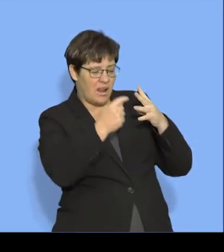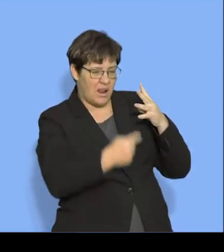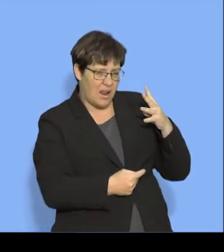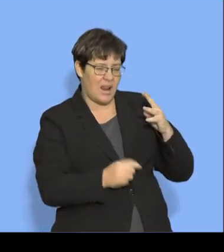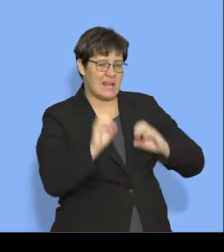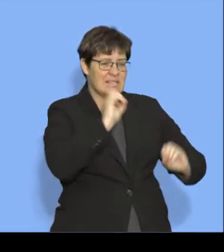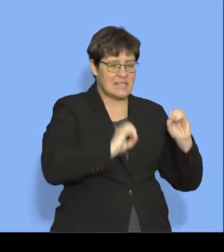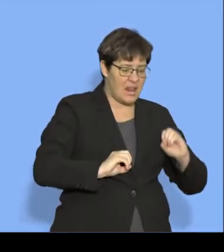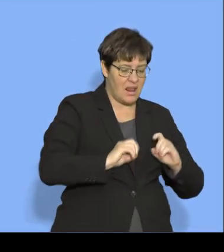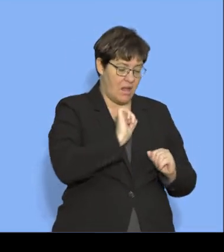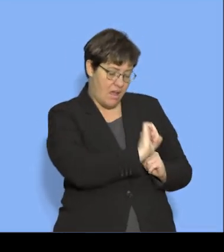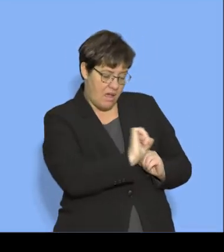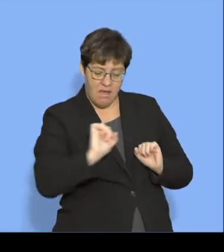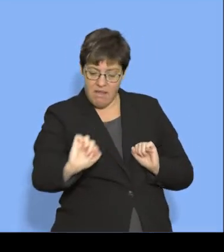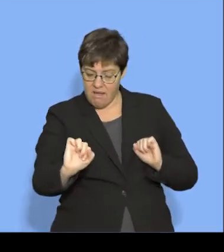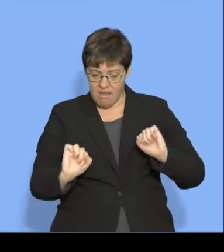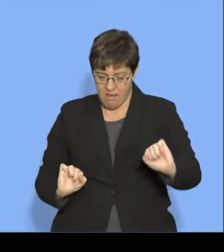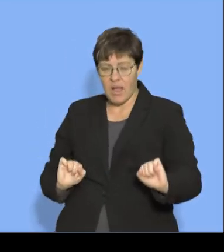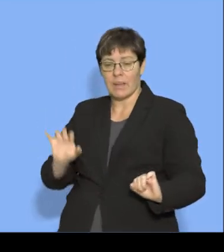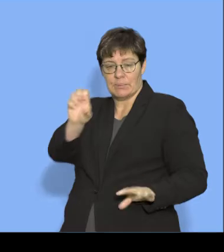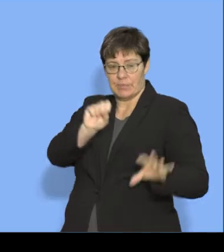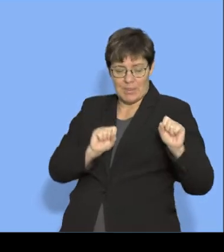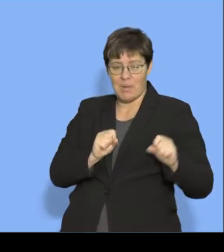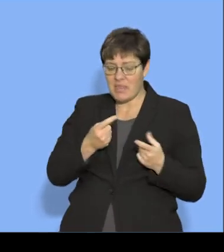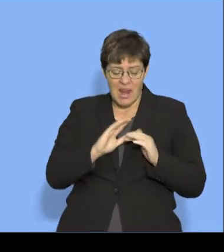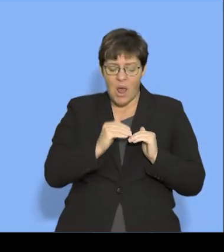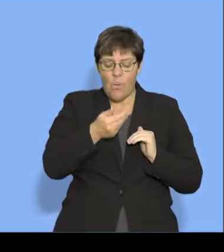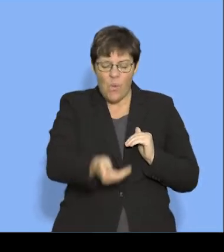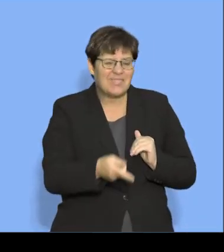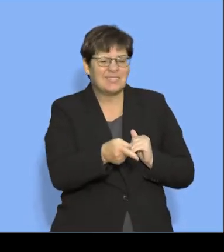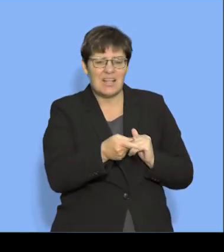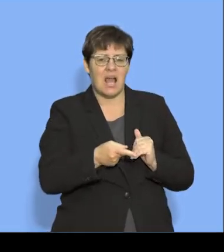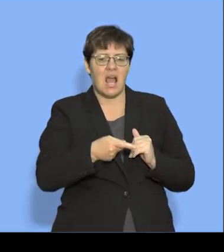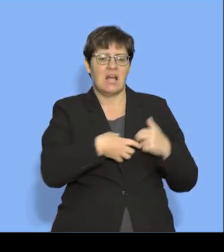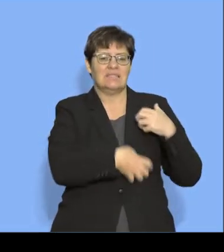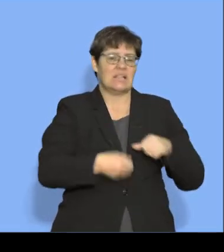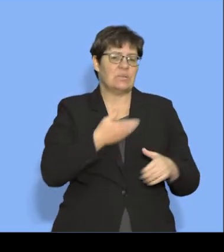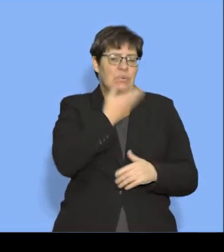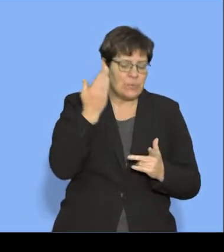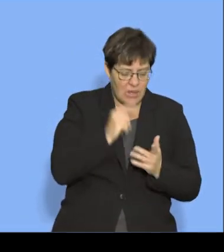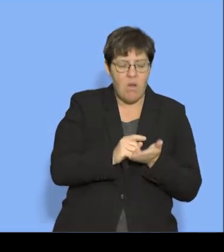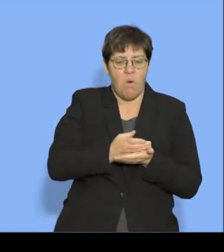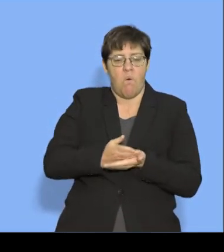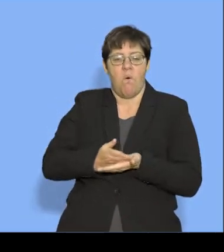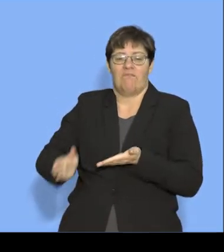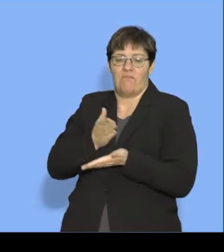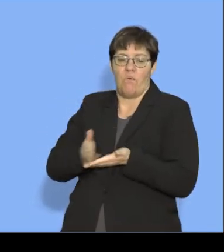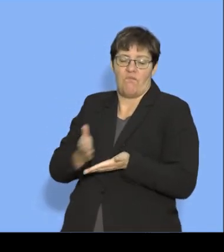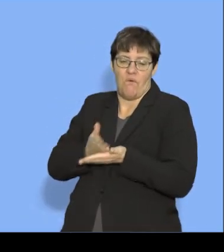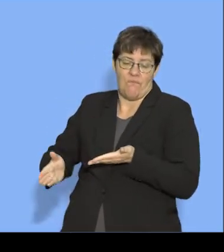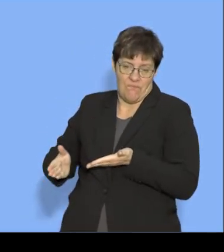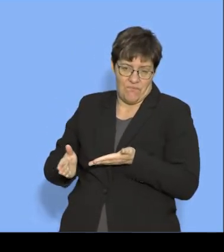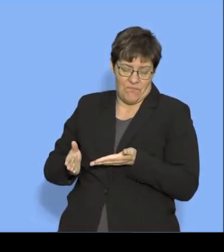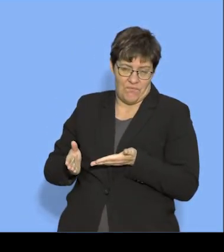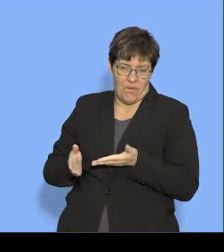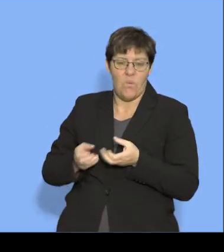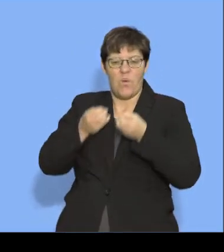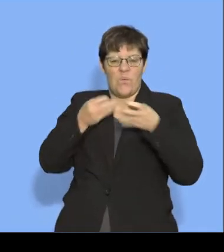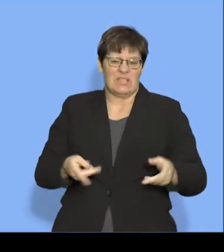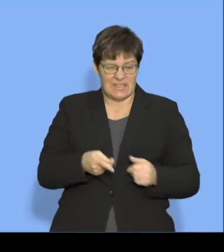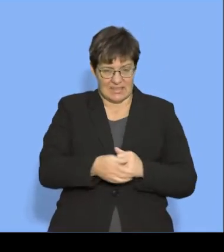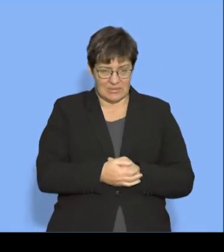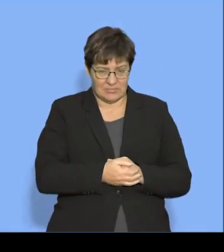of the cellular needs. Okay, and then finally the elimination, which is the removal of the undigested